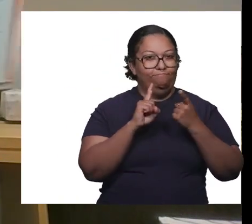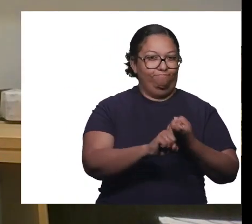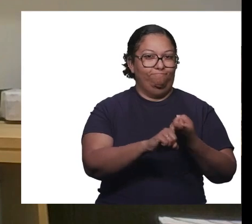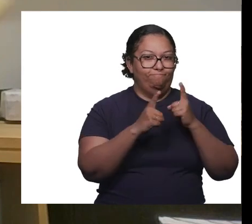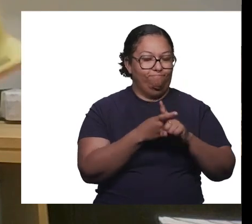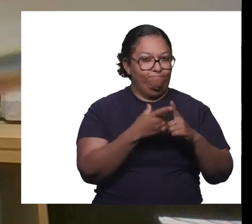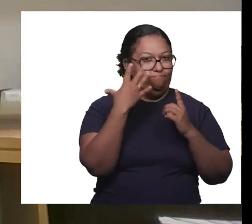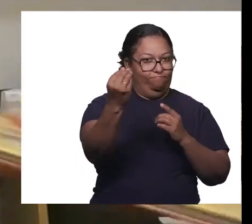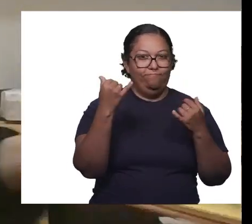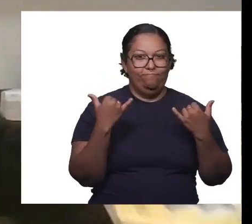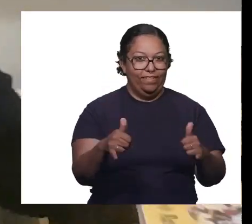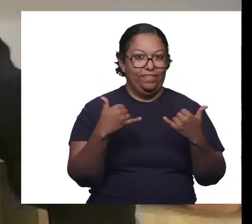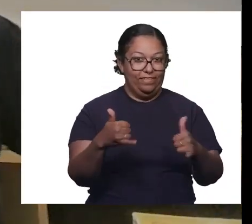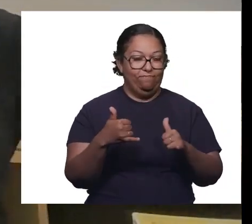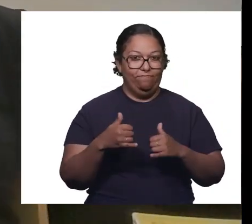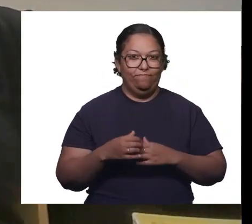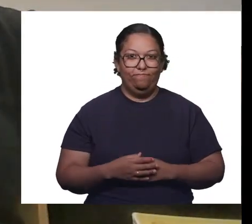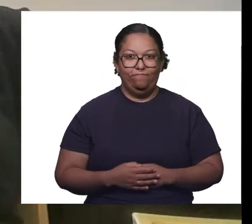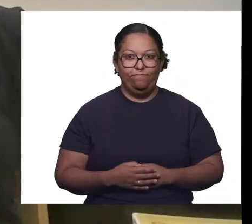to go play.